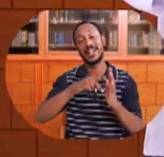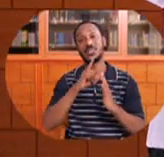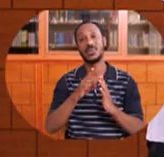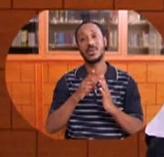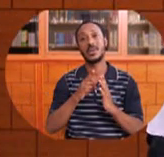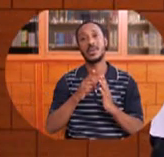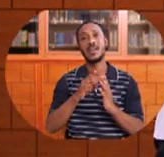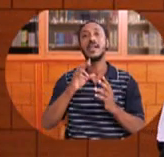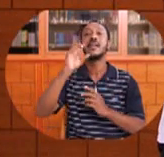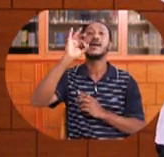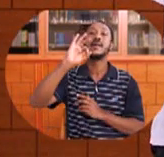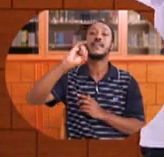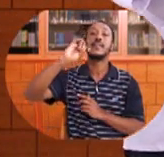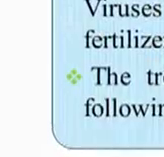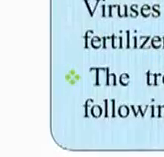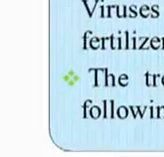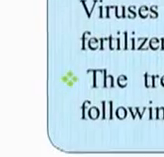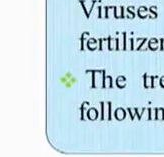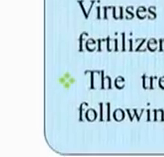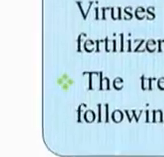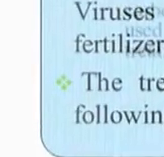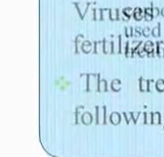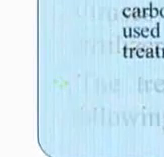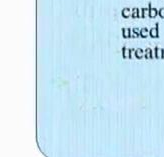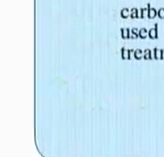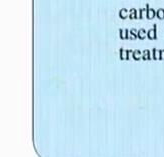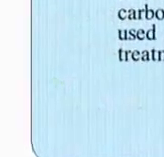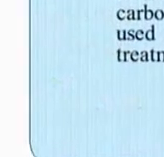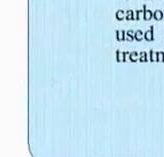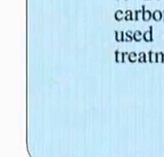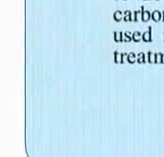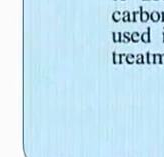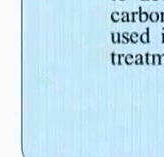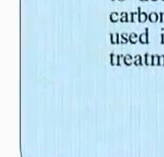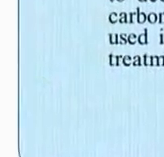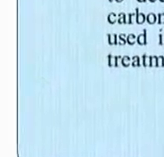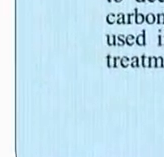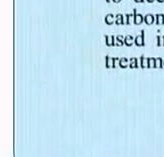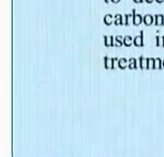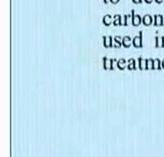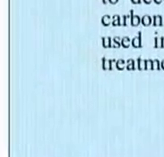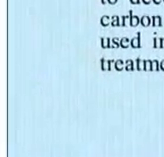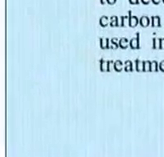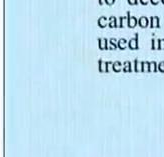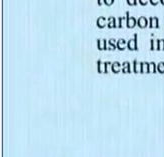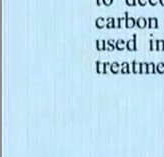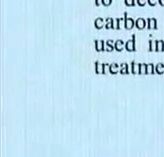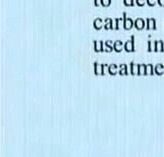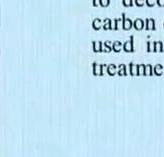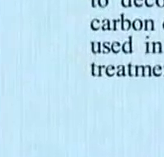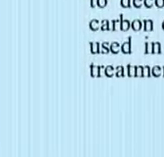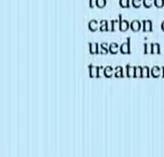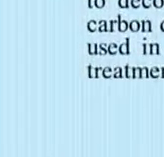When you come to filtration, fine suspended particles can be removed by